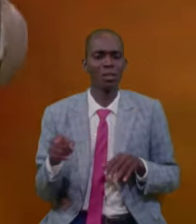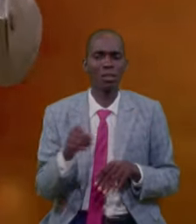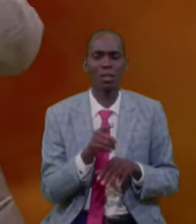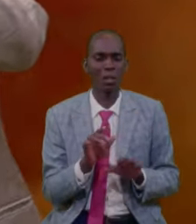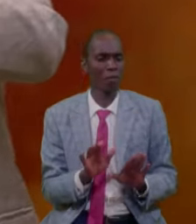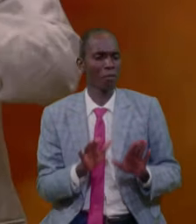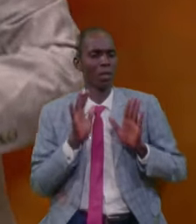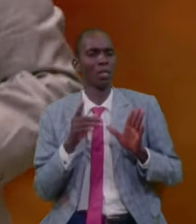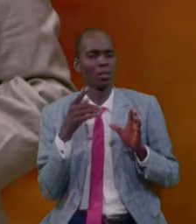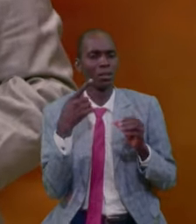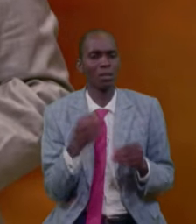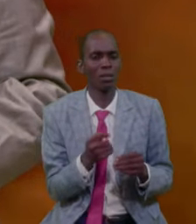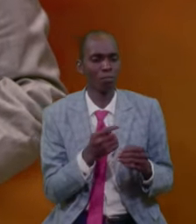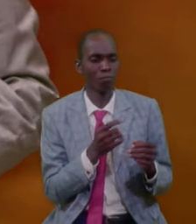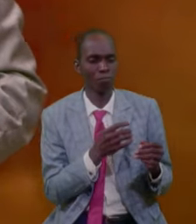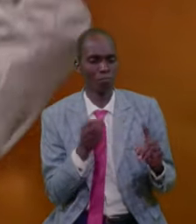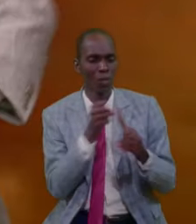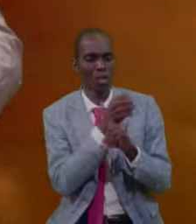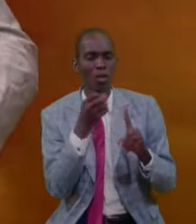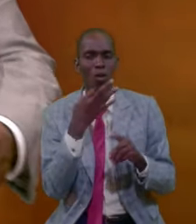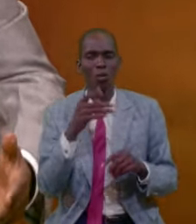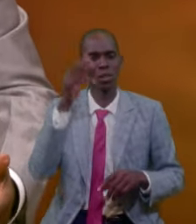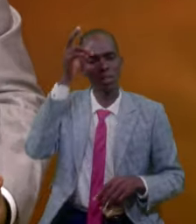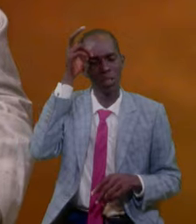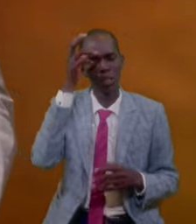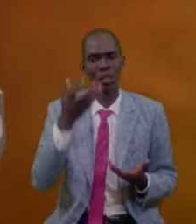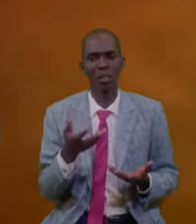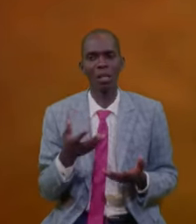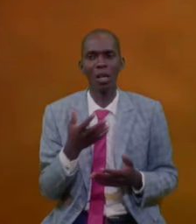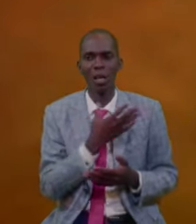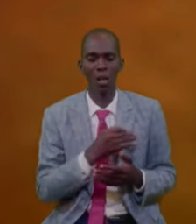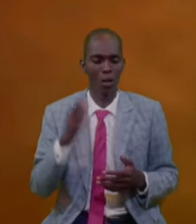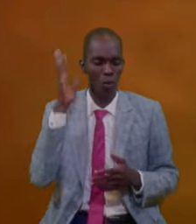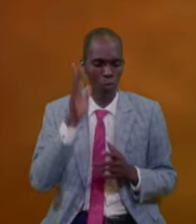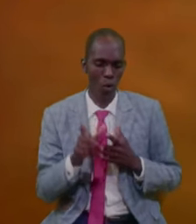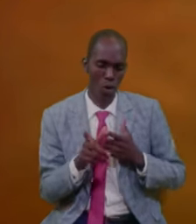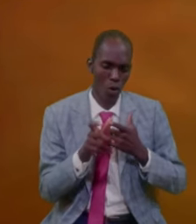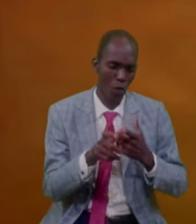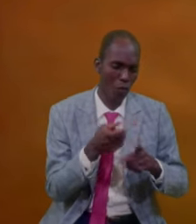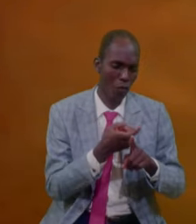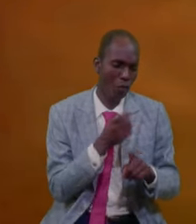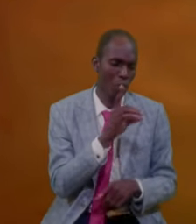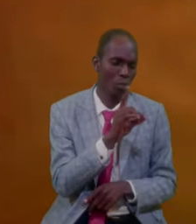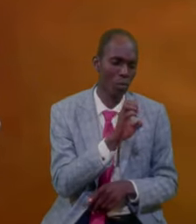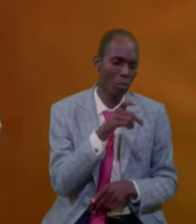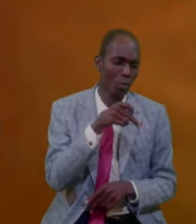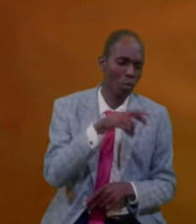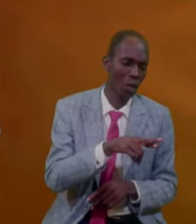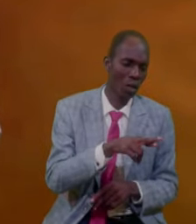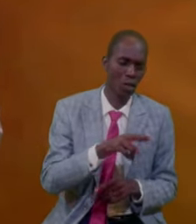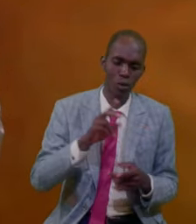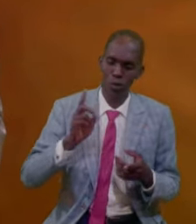the arrows of the devil. And they run from deeper to shallow, looking